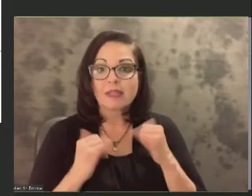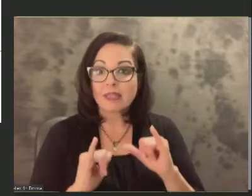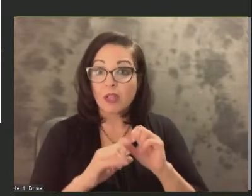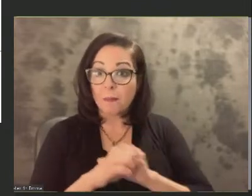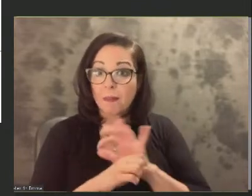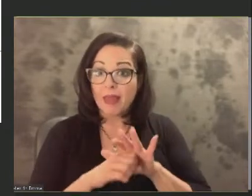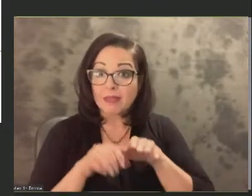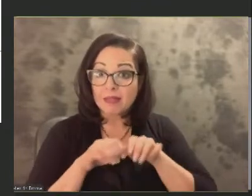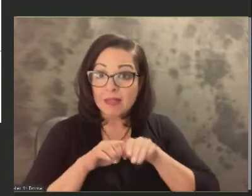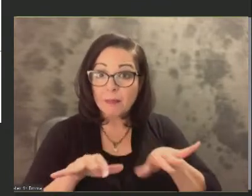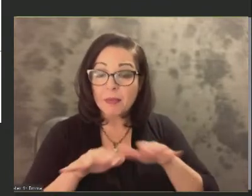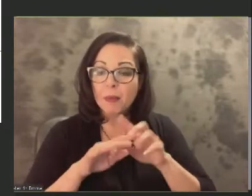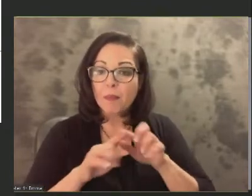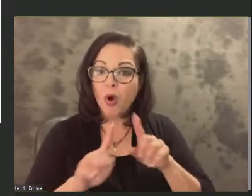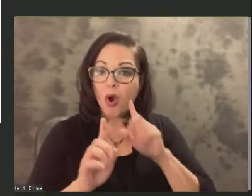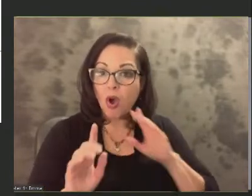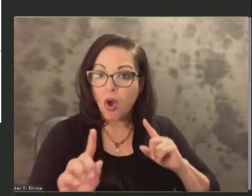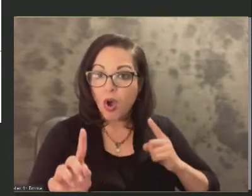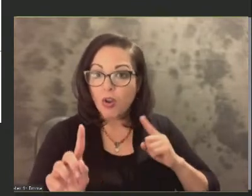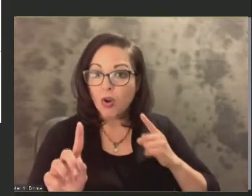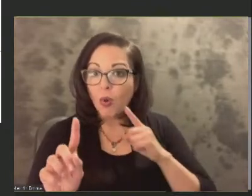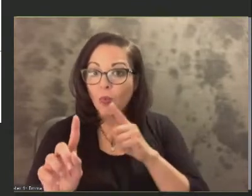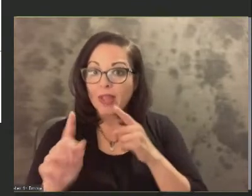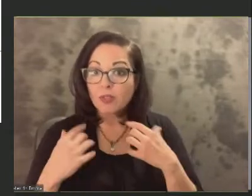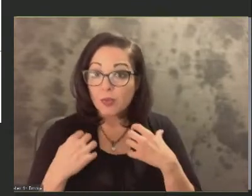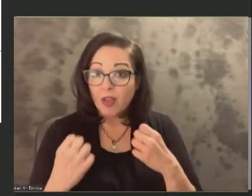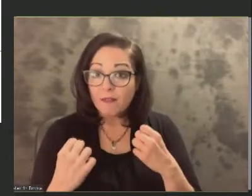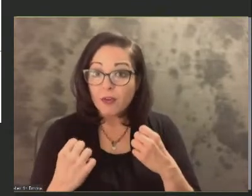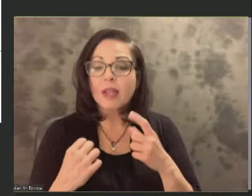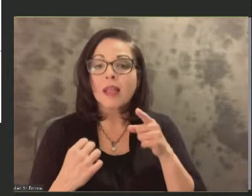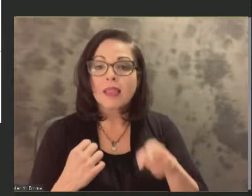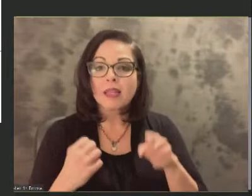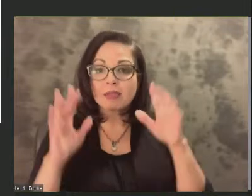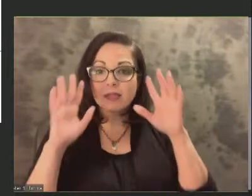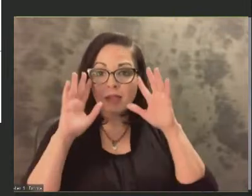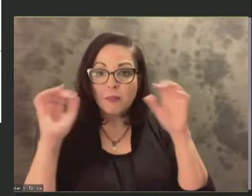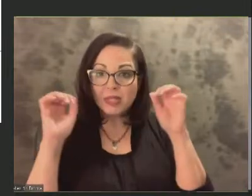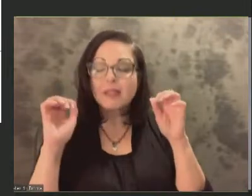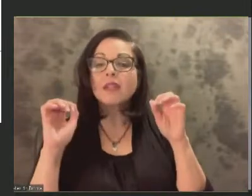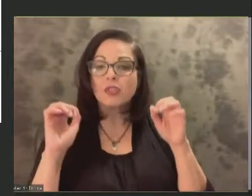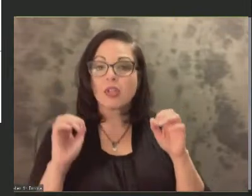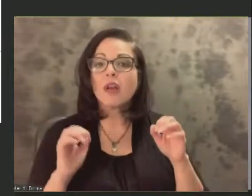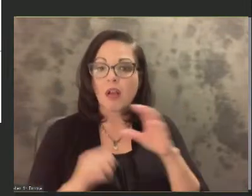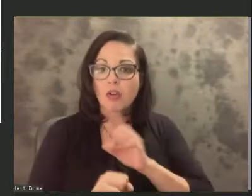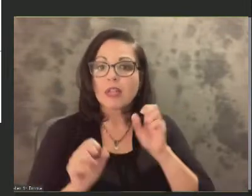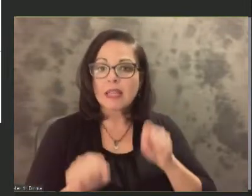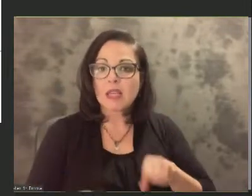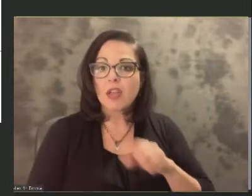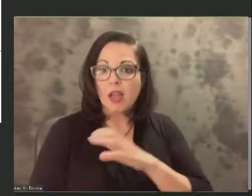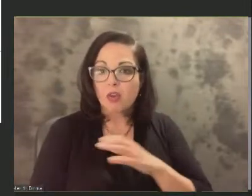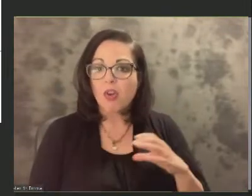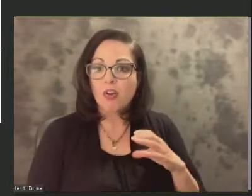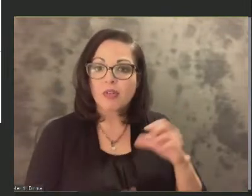pandemic, but on our way to recovery, the administration should work with Congress to